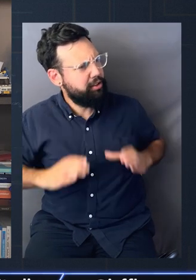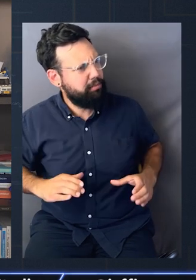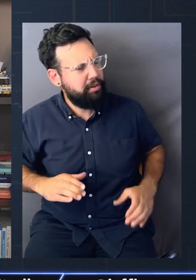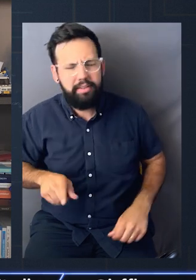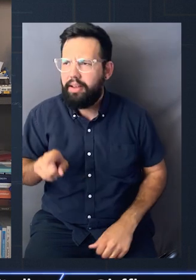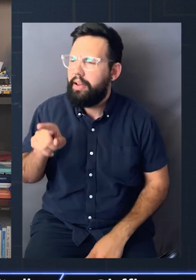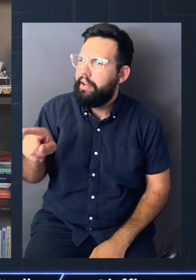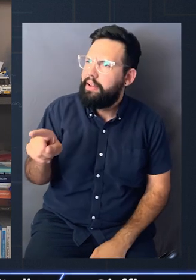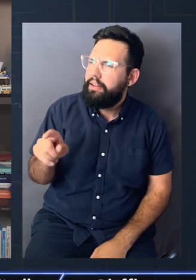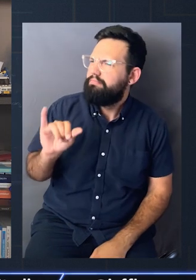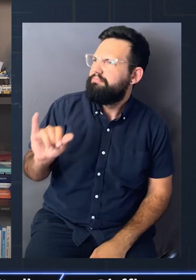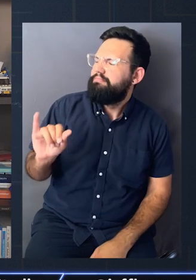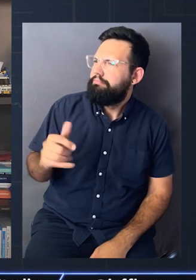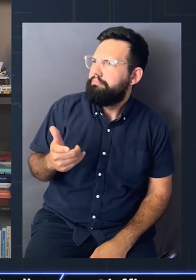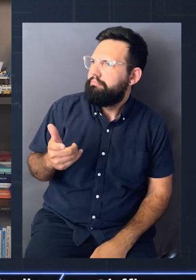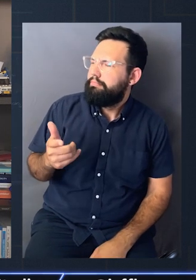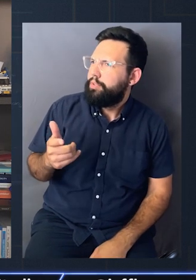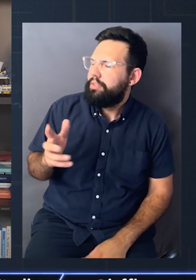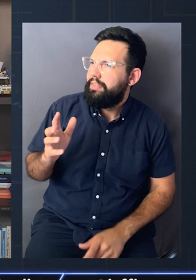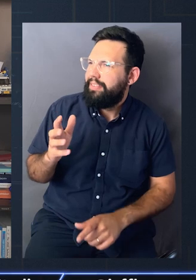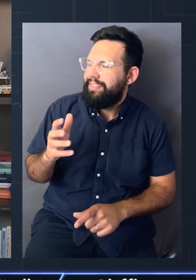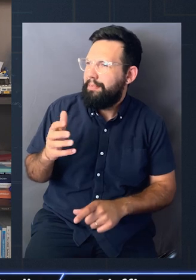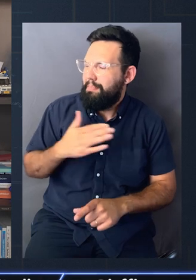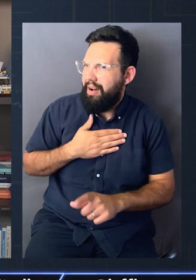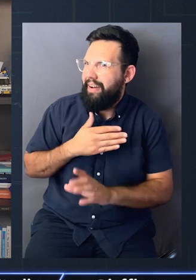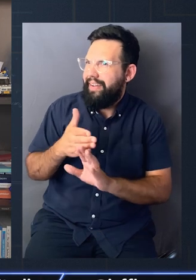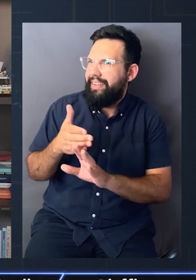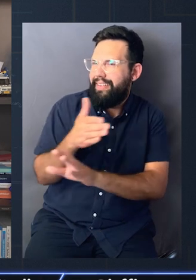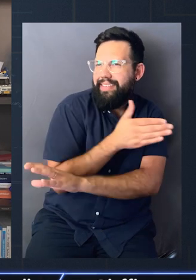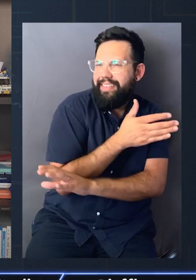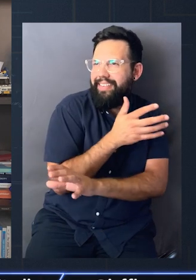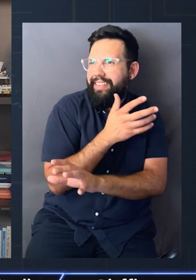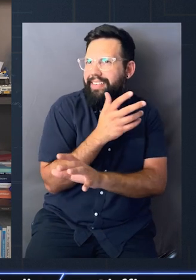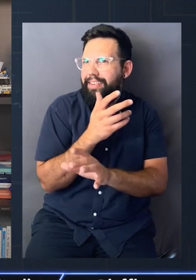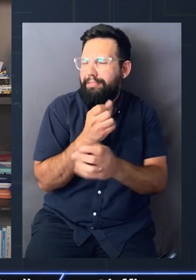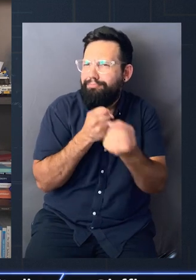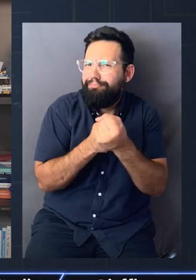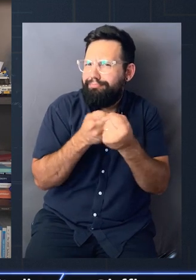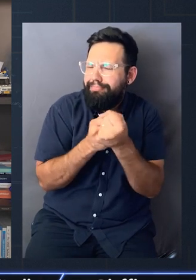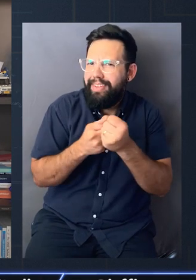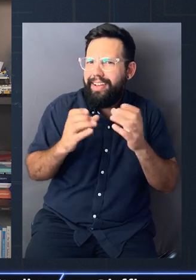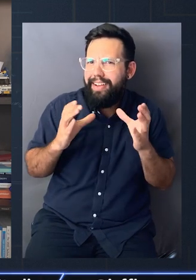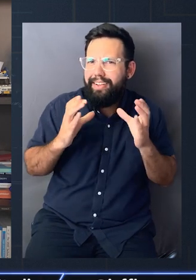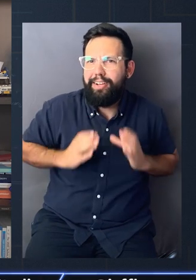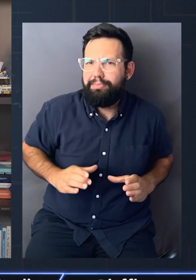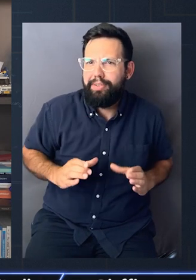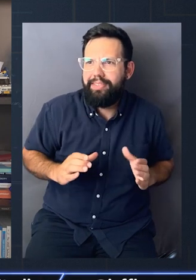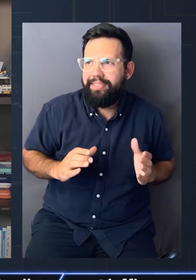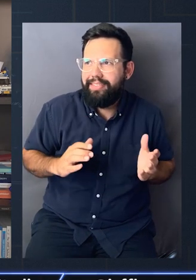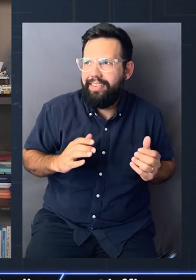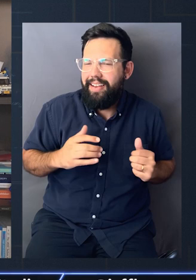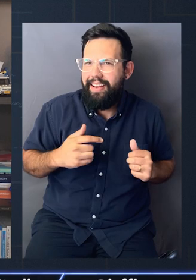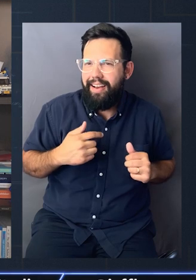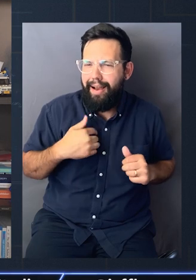I was really quiet, and suddenly it's like, oh my gosh, I kind of fell into my own trap. I'm like so deep in the protocol and